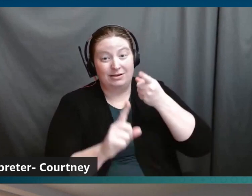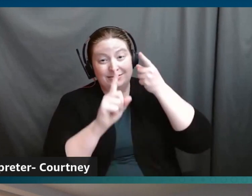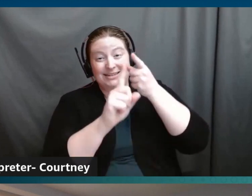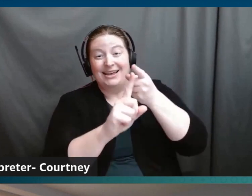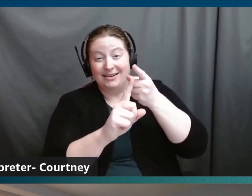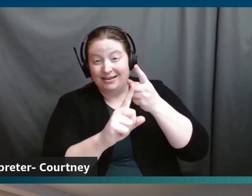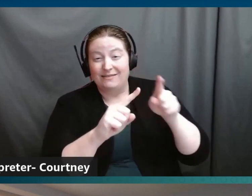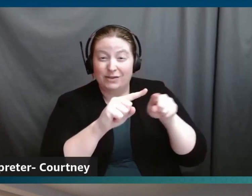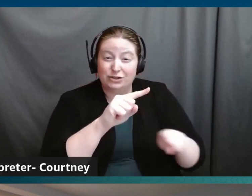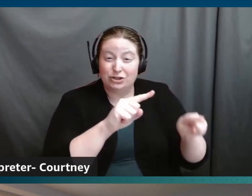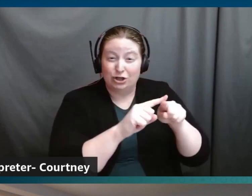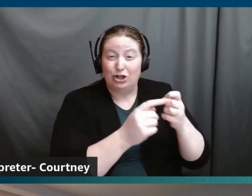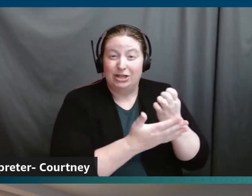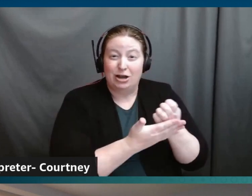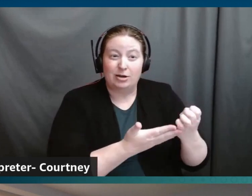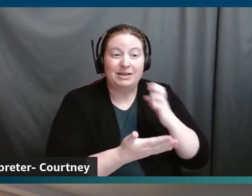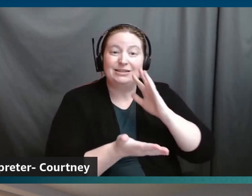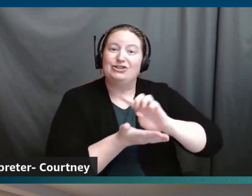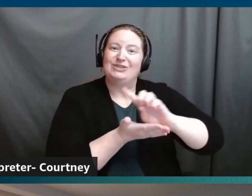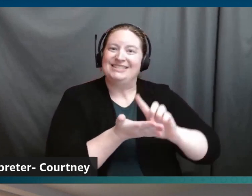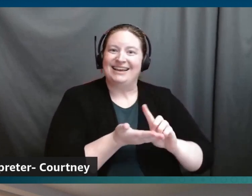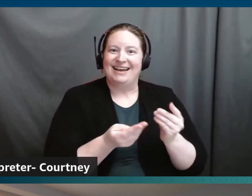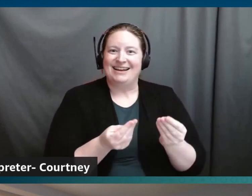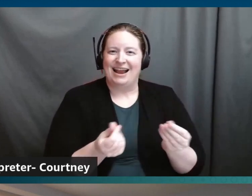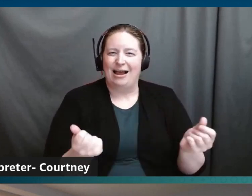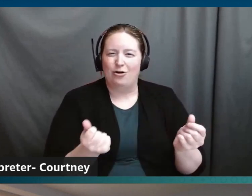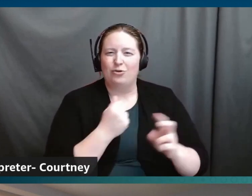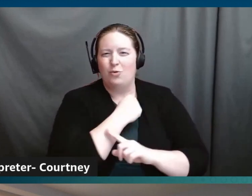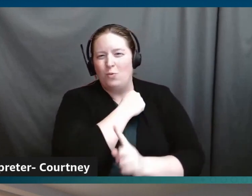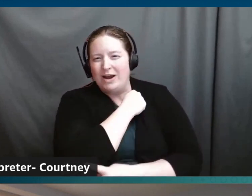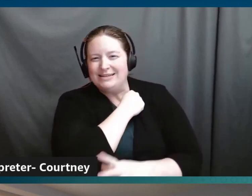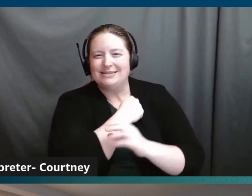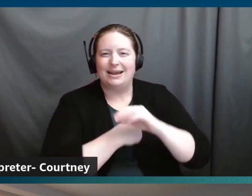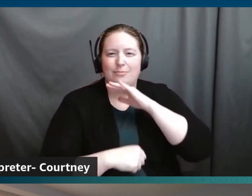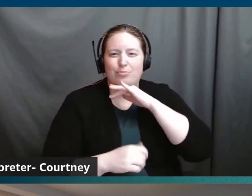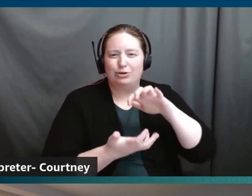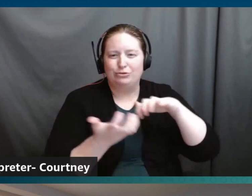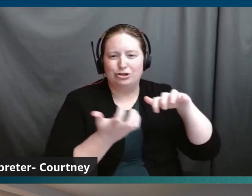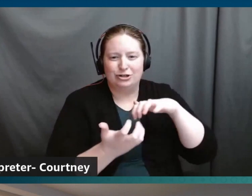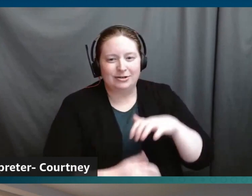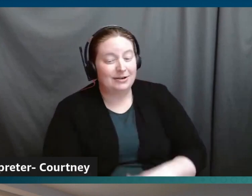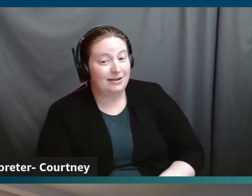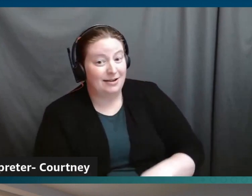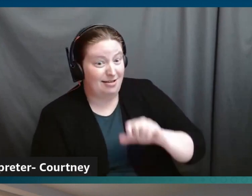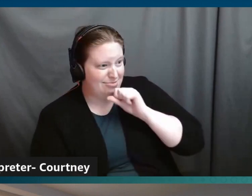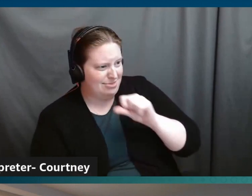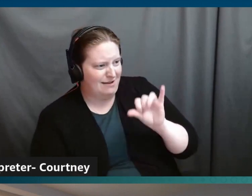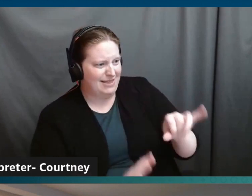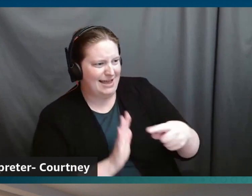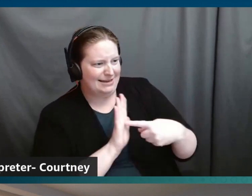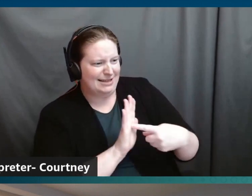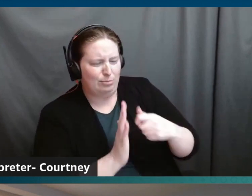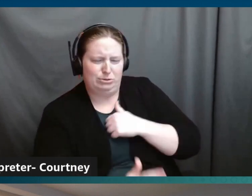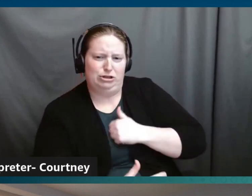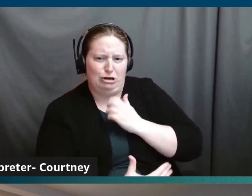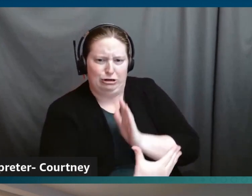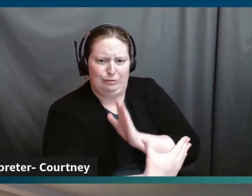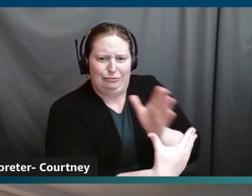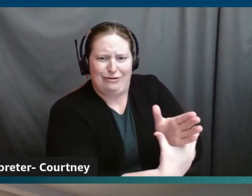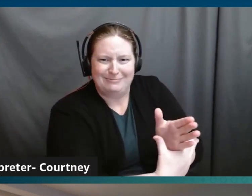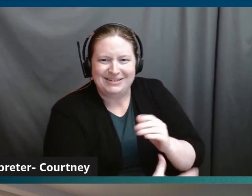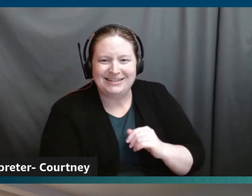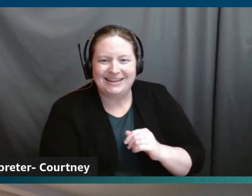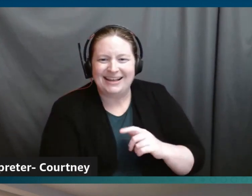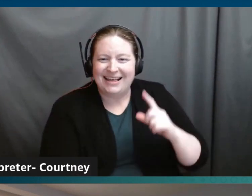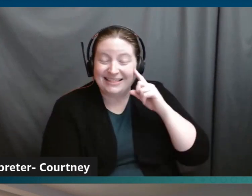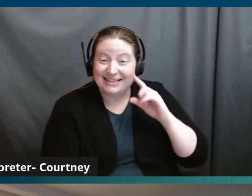is to design out waste and pollution from the environment. Right, so the example, by the way, sorry to interrupt you. I think as